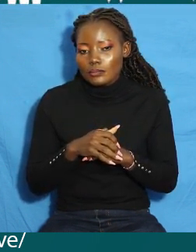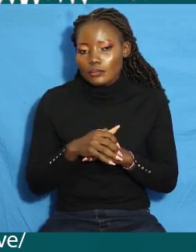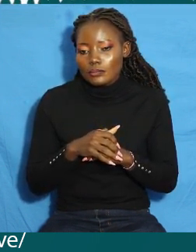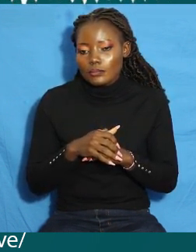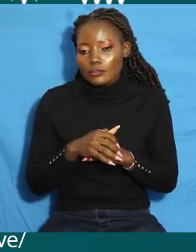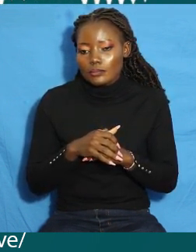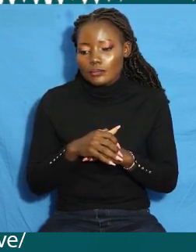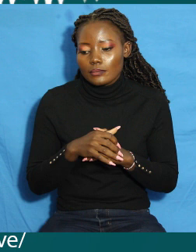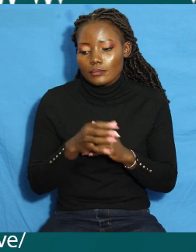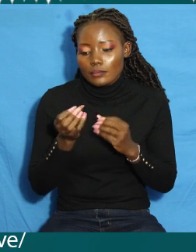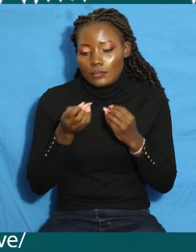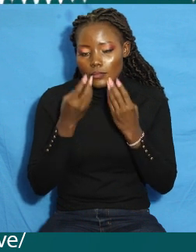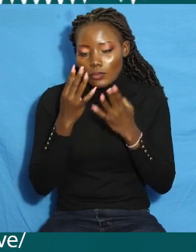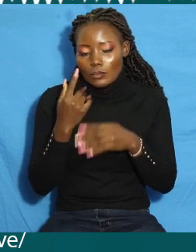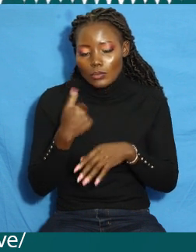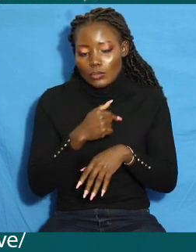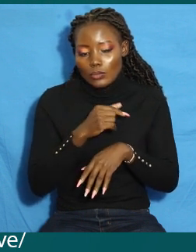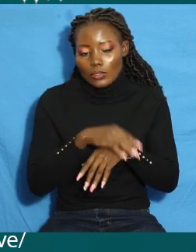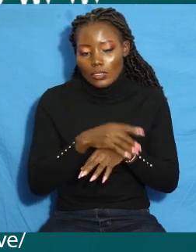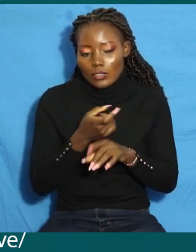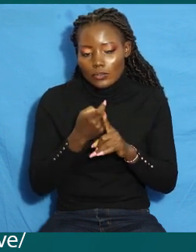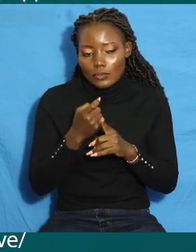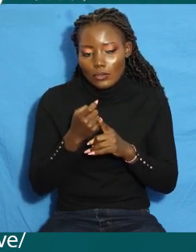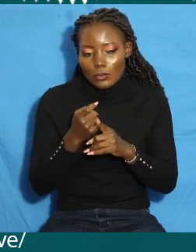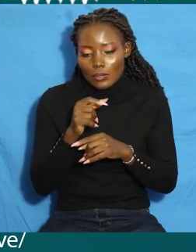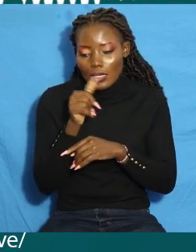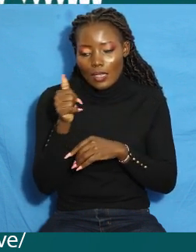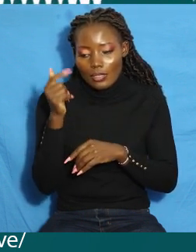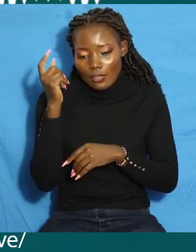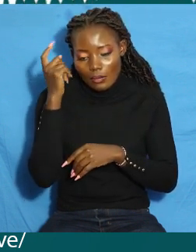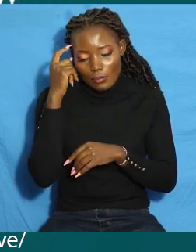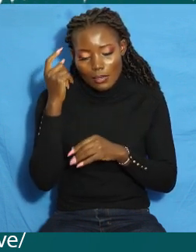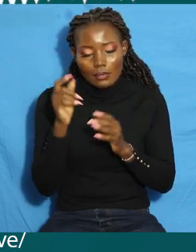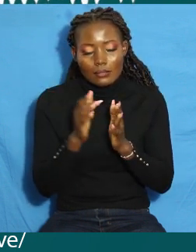the information we get from the conscious mind and